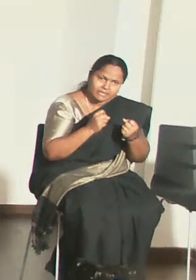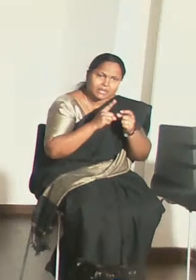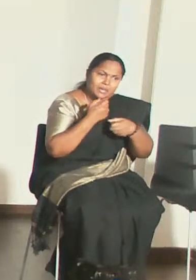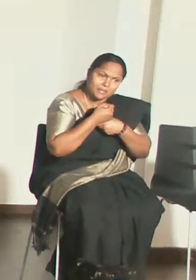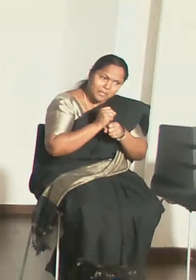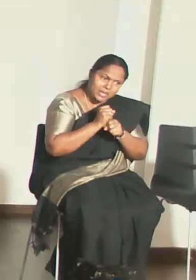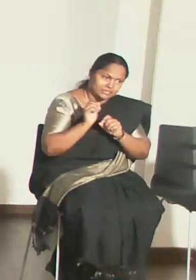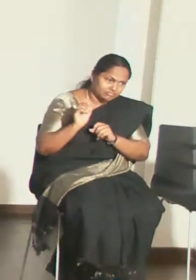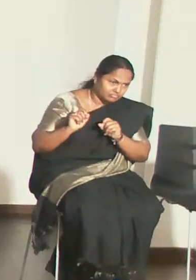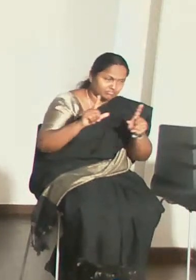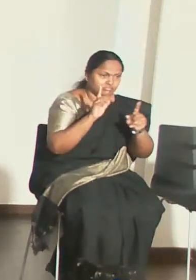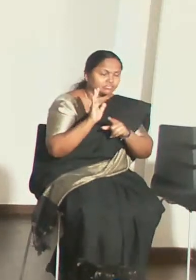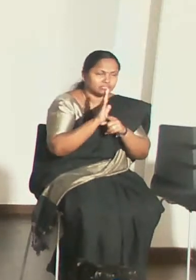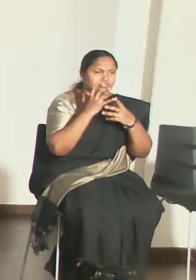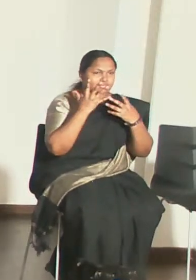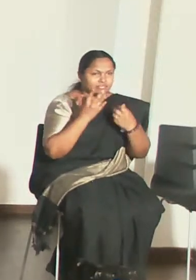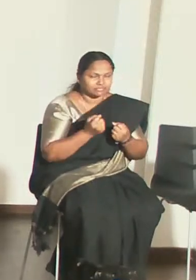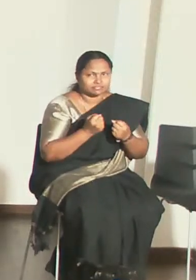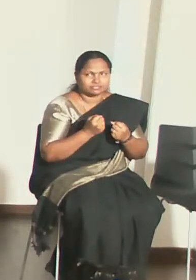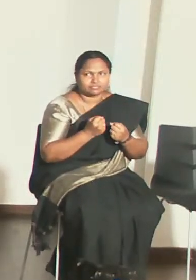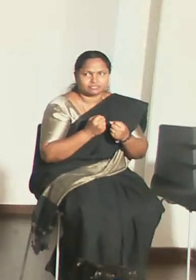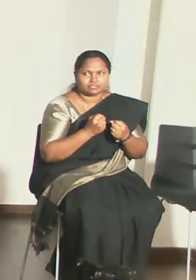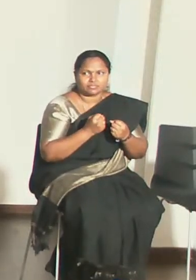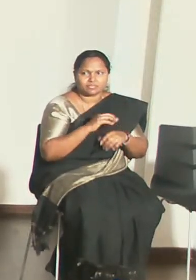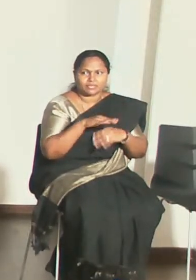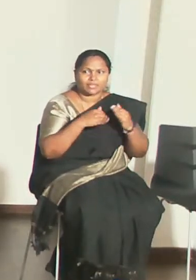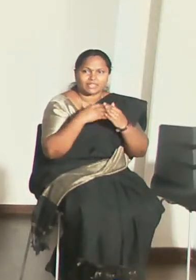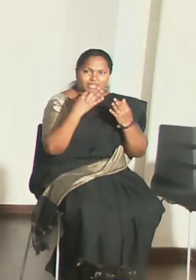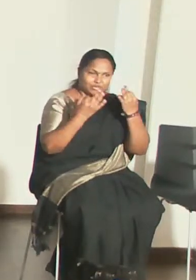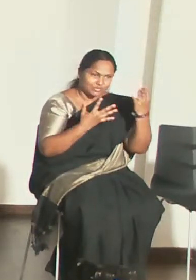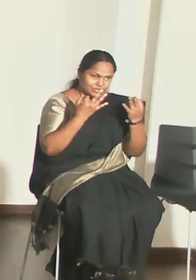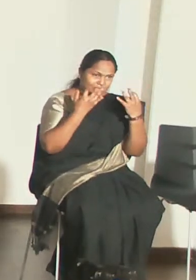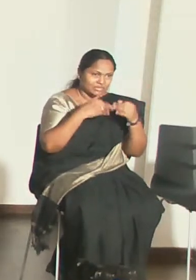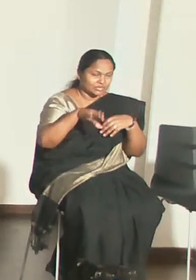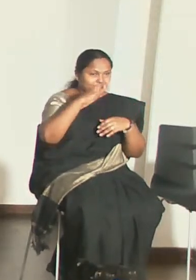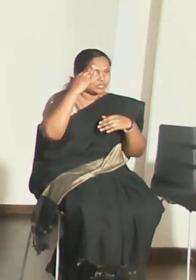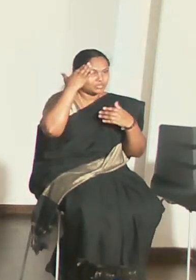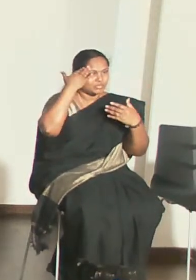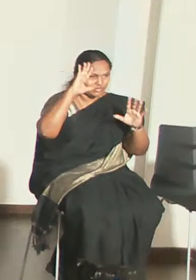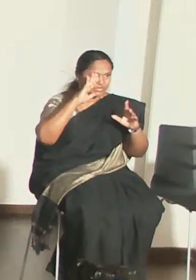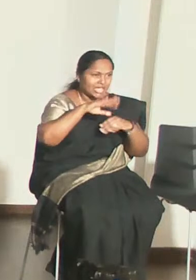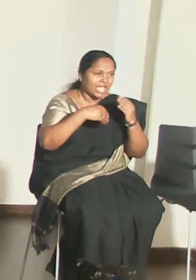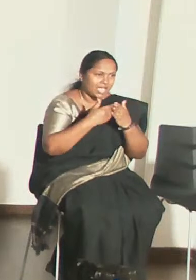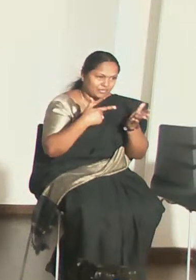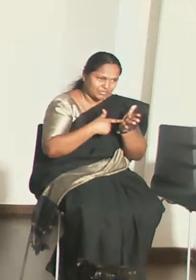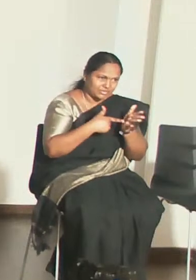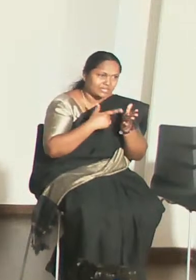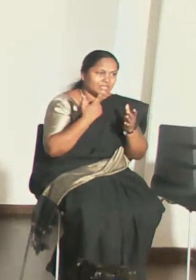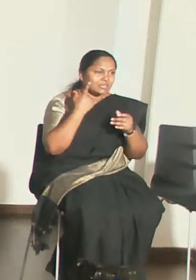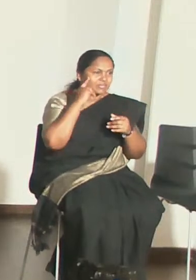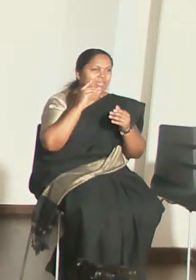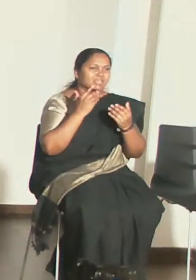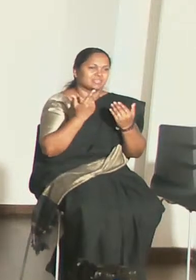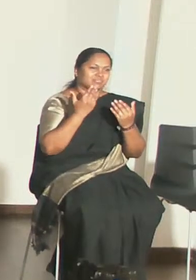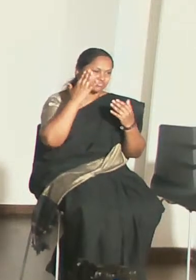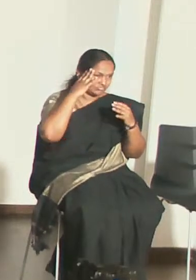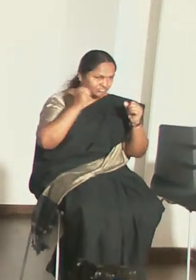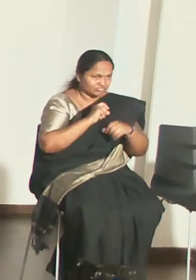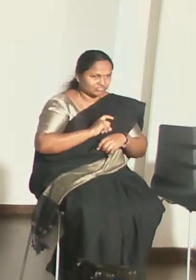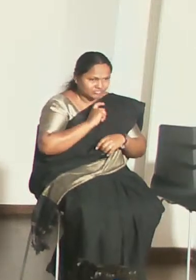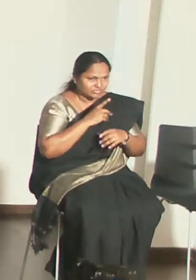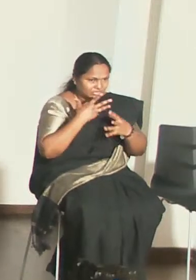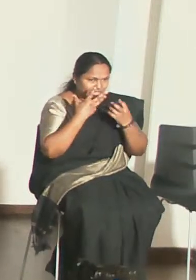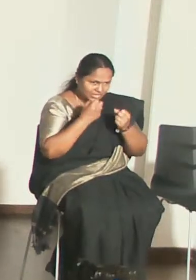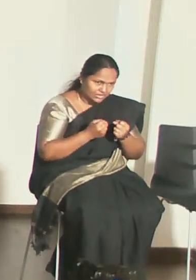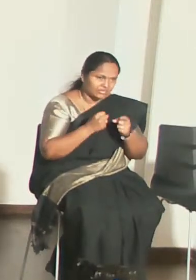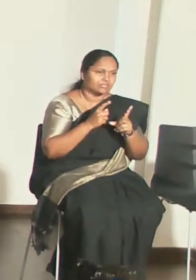making present all the newnesses that we don't even know about, the comfort with the unknown, for example, the